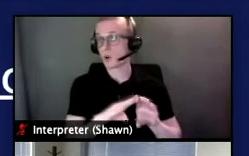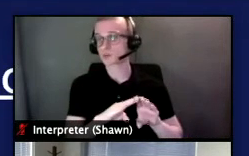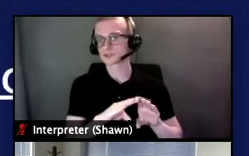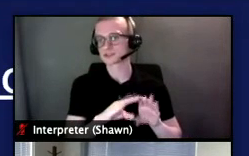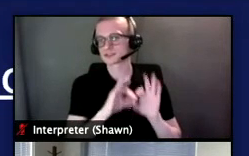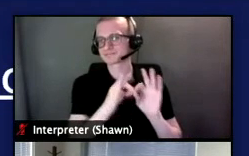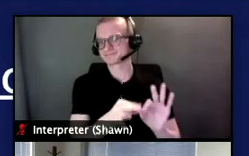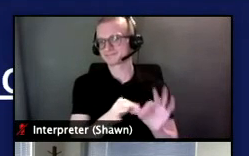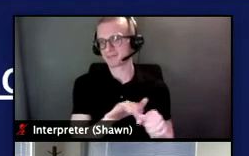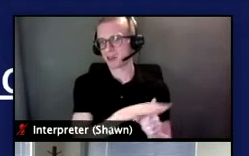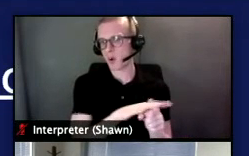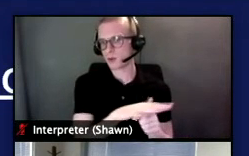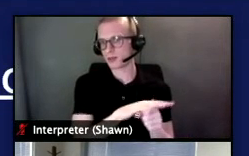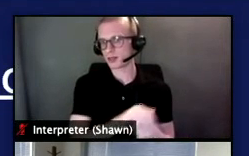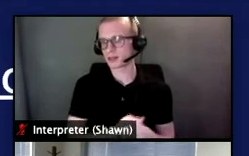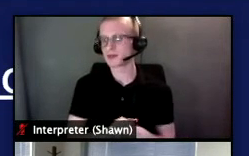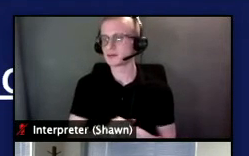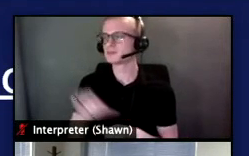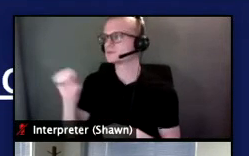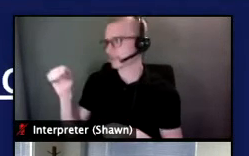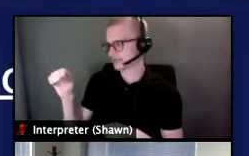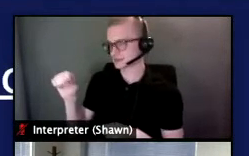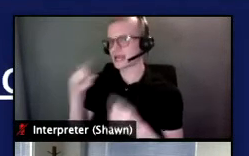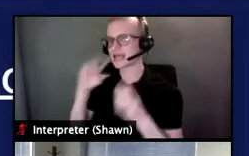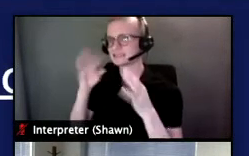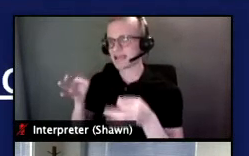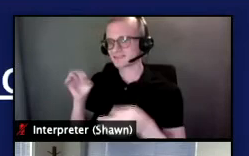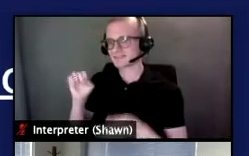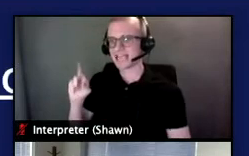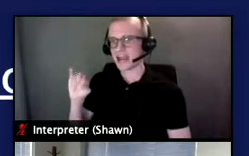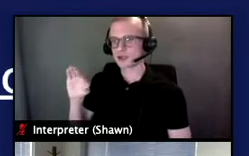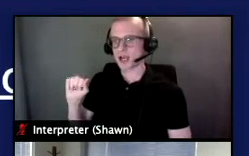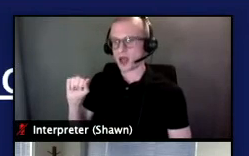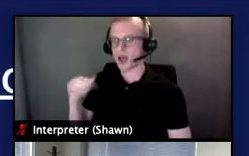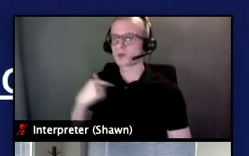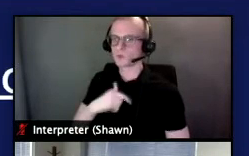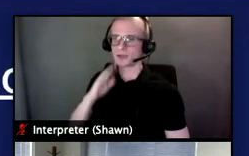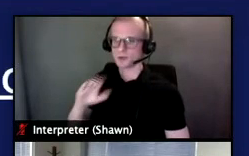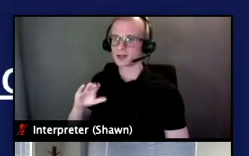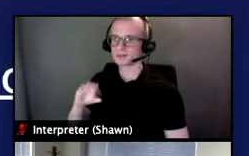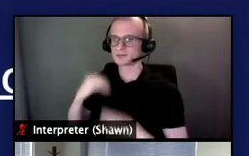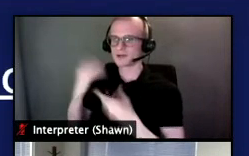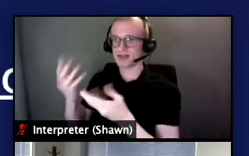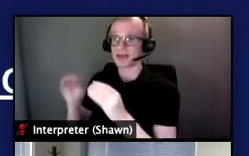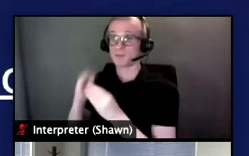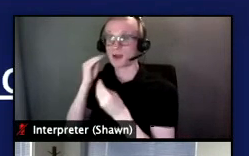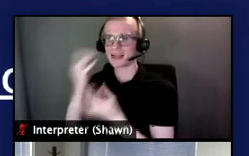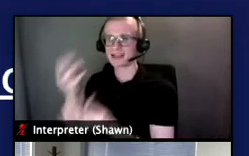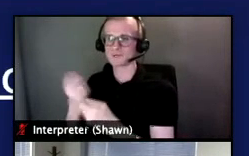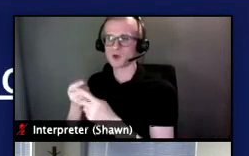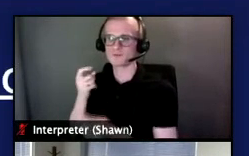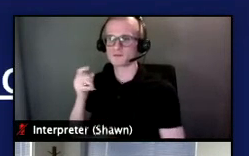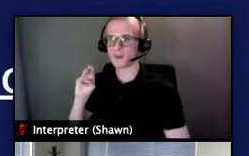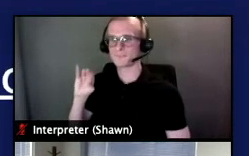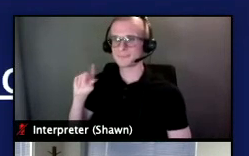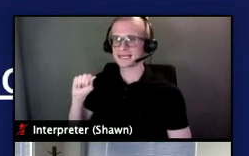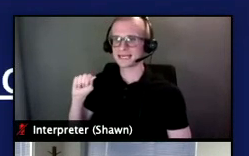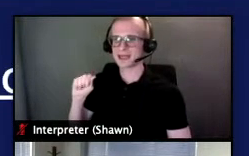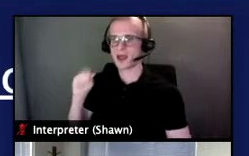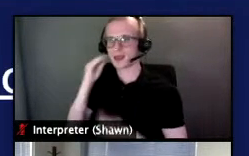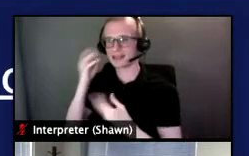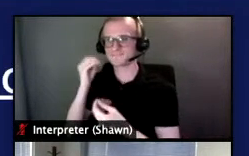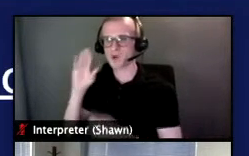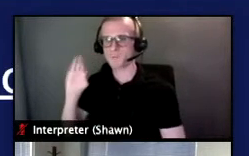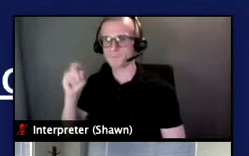Yes, absolutely. And Erica, we will definitely get back to you from the media info box. Now I'm going to go ahead and take it over to Jessica Seaman, and if you could say